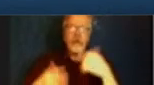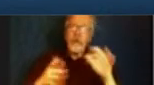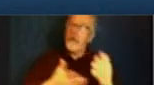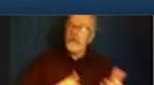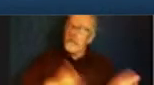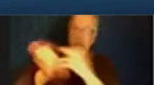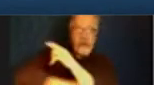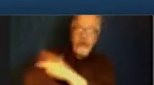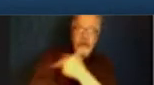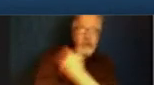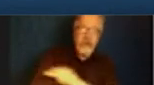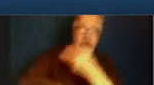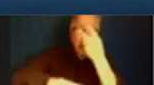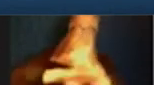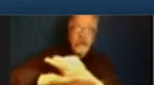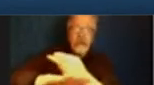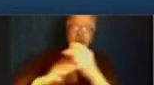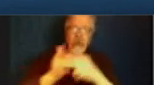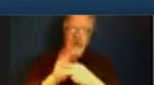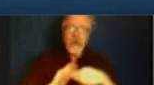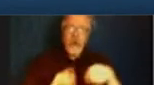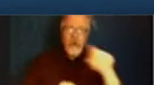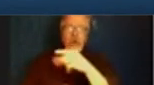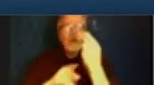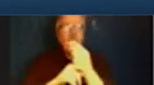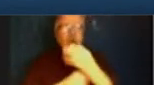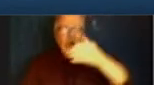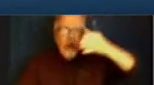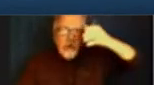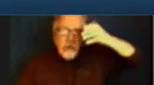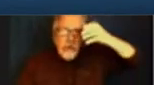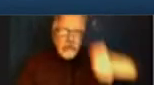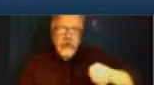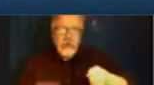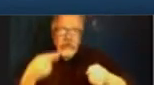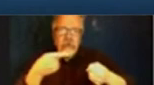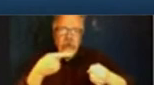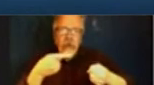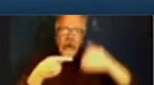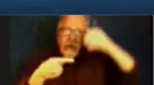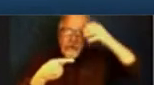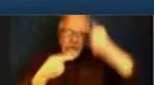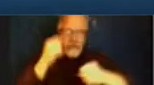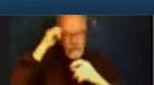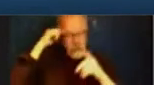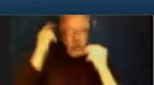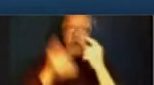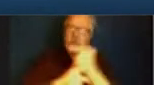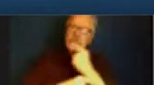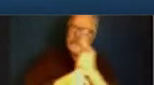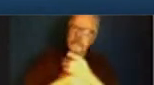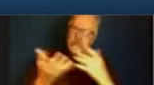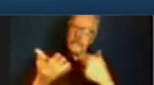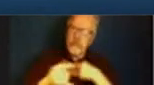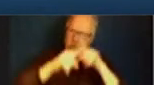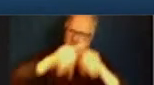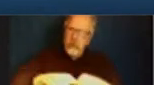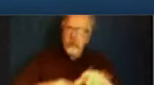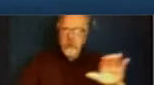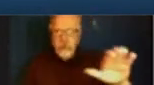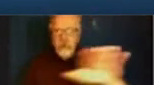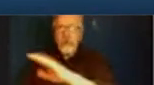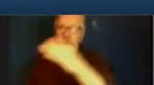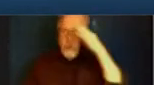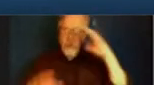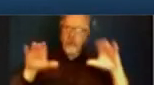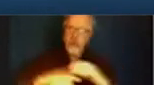some common sense and caution on this is appropriate. And we depend on people exercising both of those things. Maybe there's